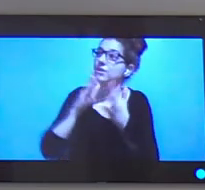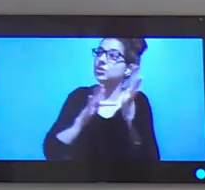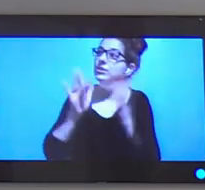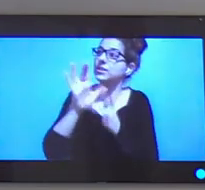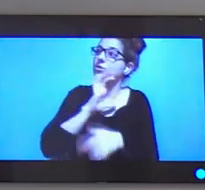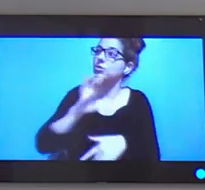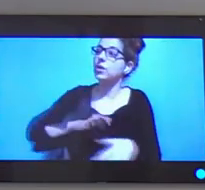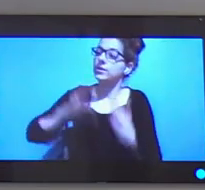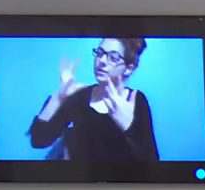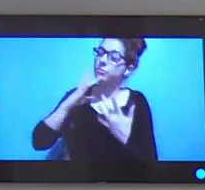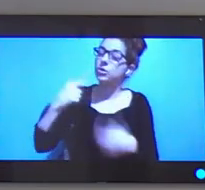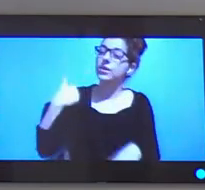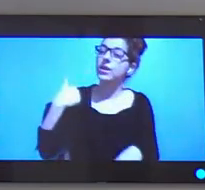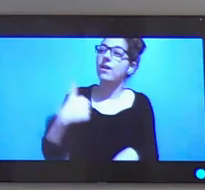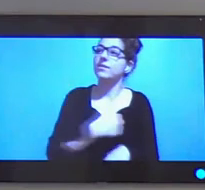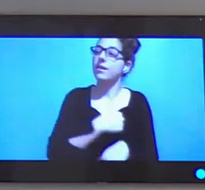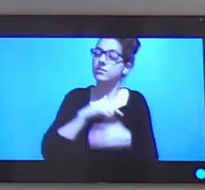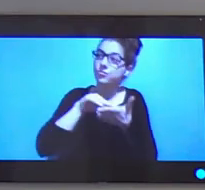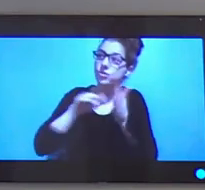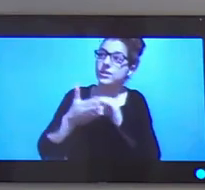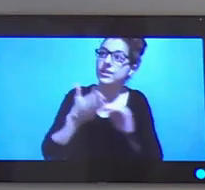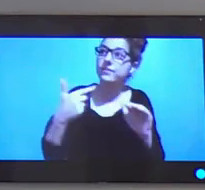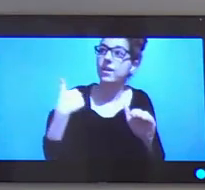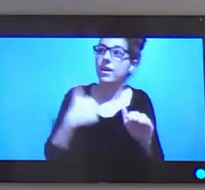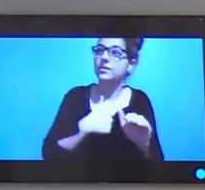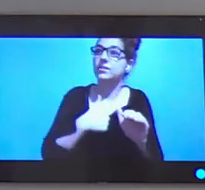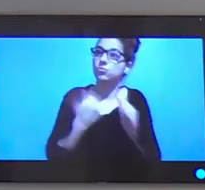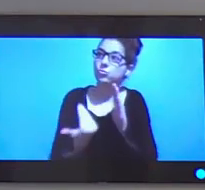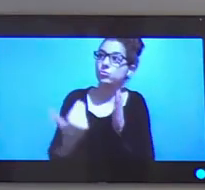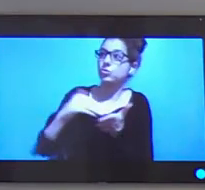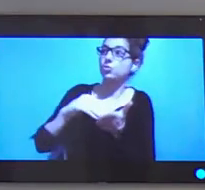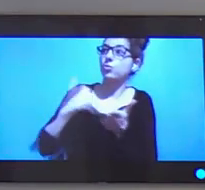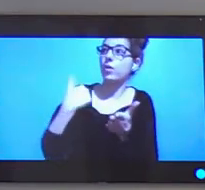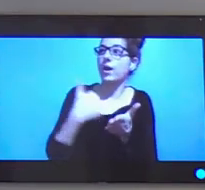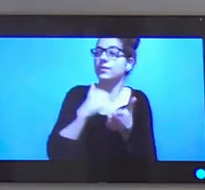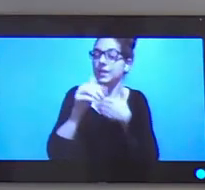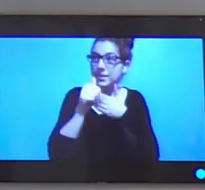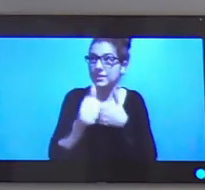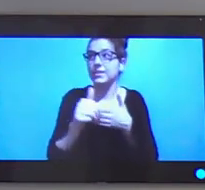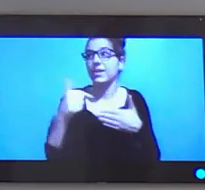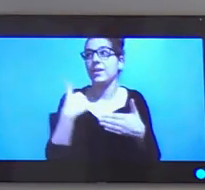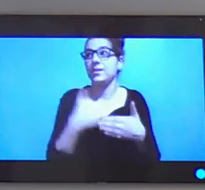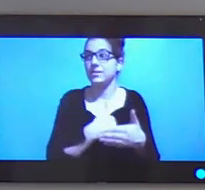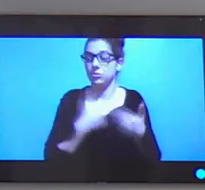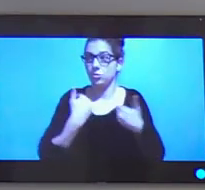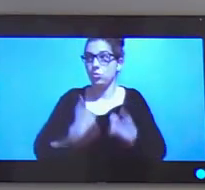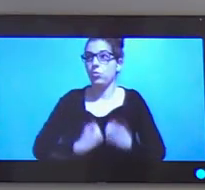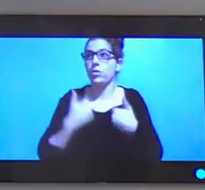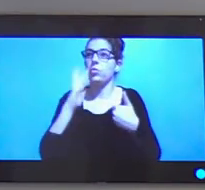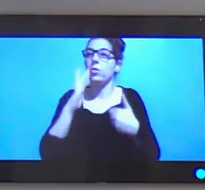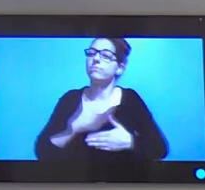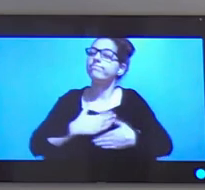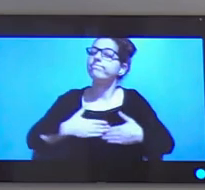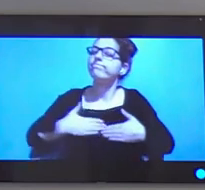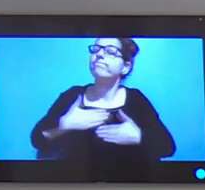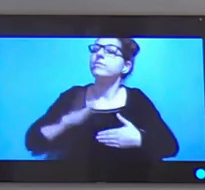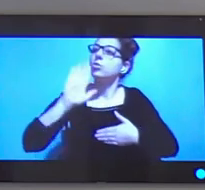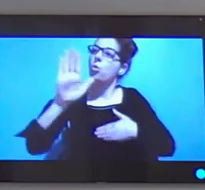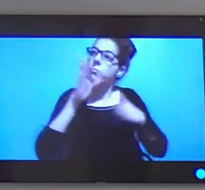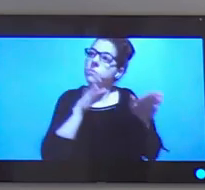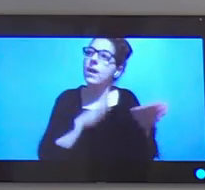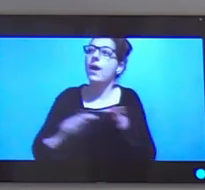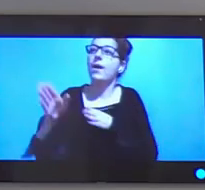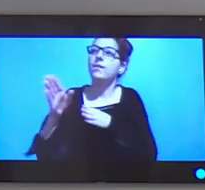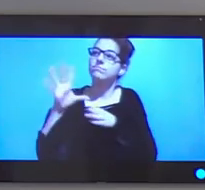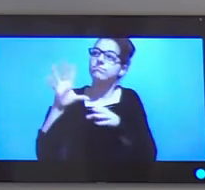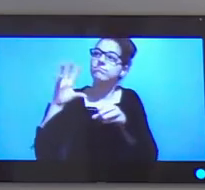on us, forgive us, renew us, and lead us, so that we may delight in your will and walk in your ways to the